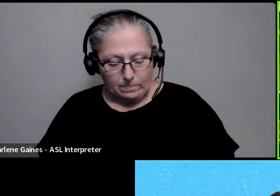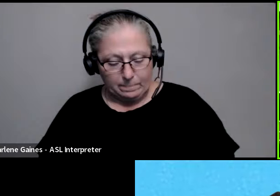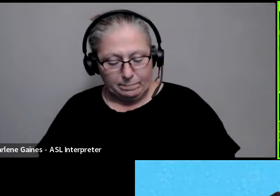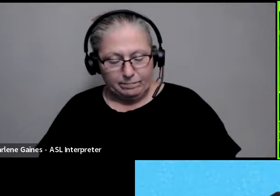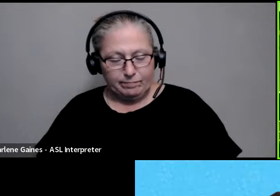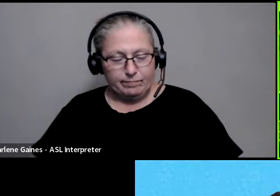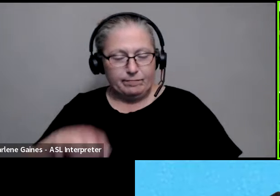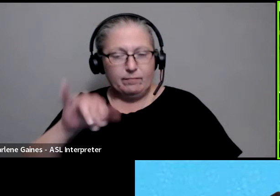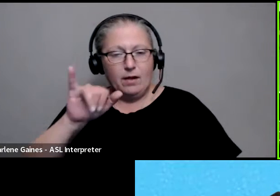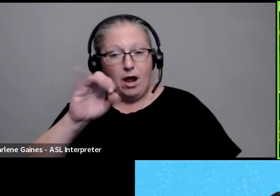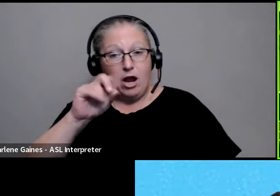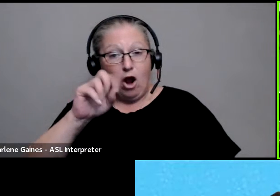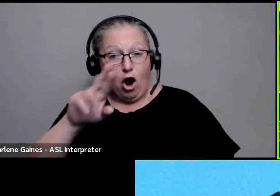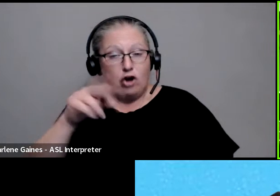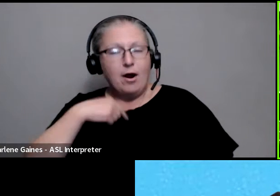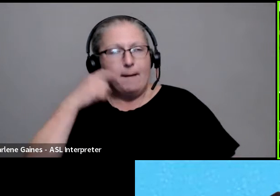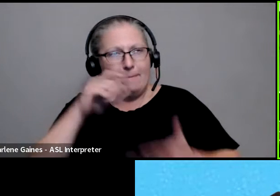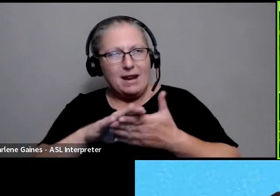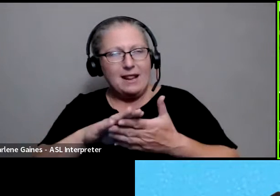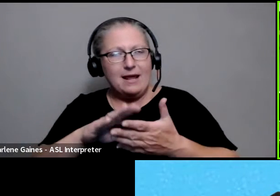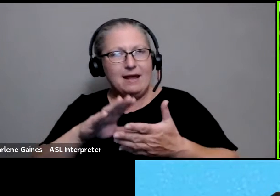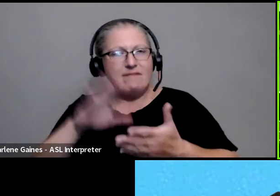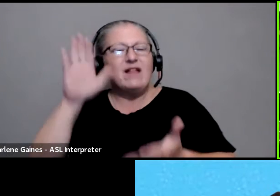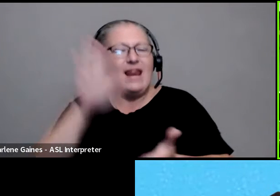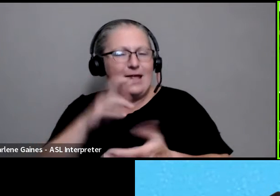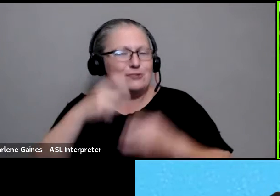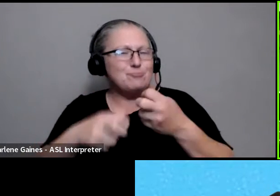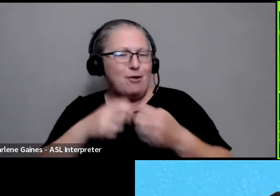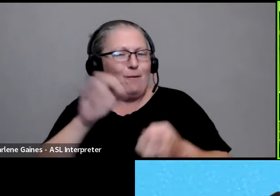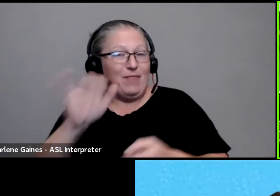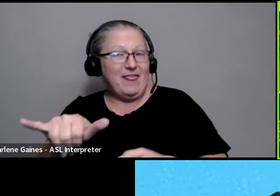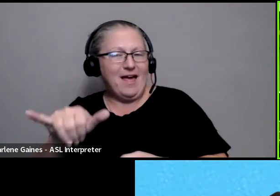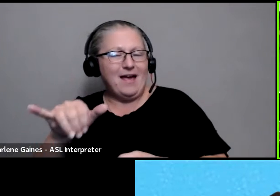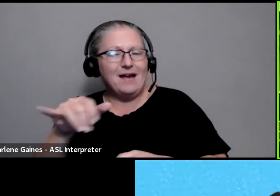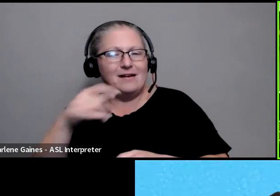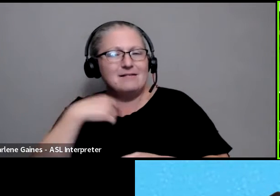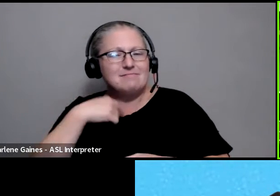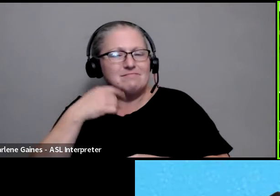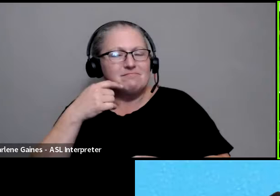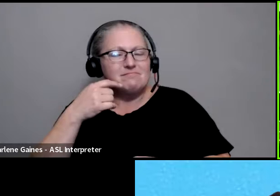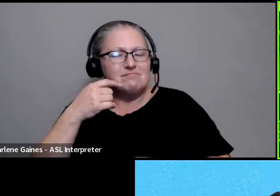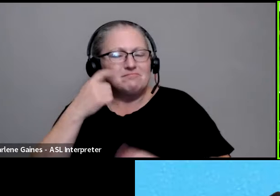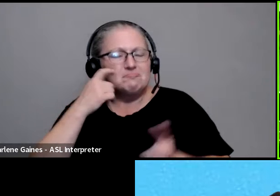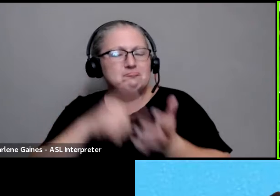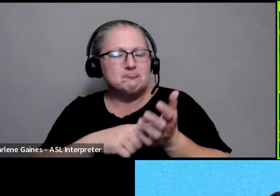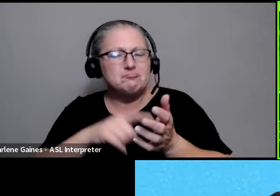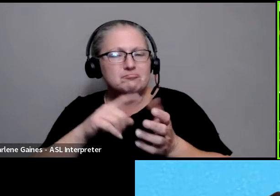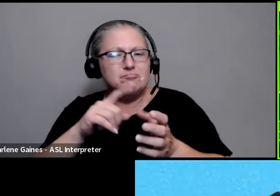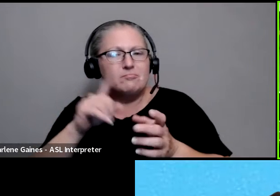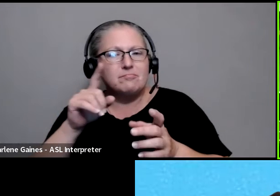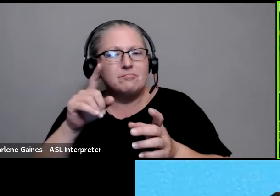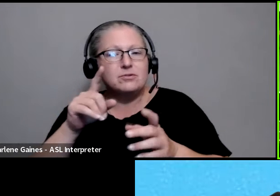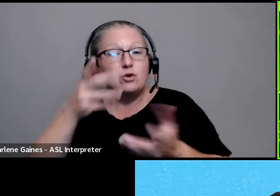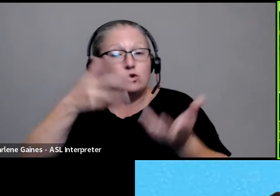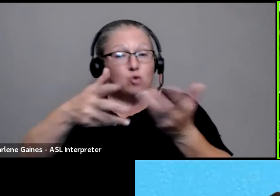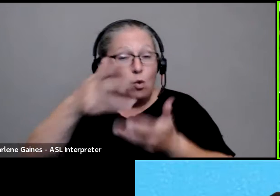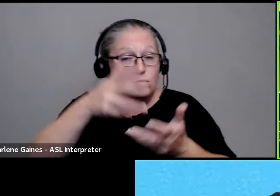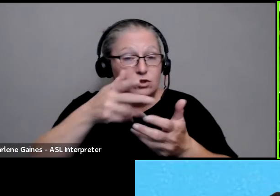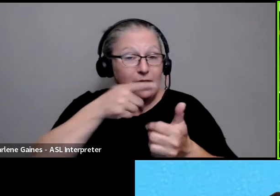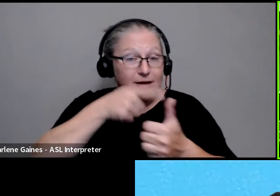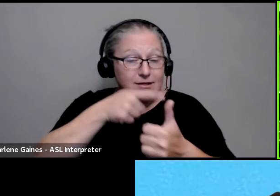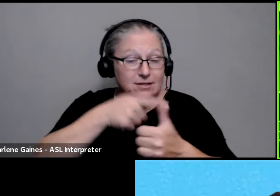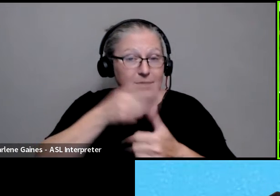you'd have a lot less of that problem. I definitely see. I also think so I think there's the socialization aspect that